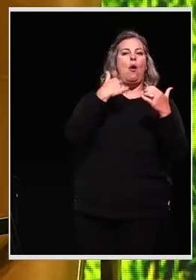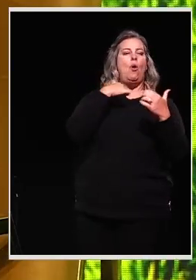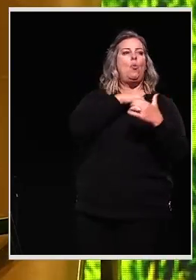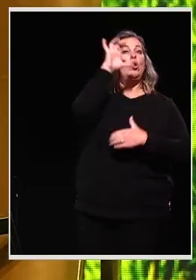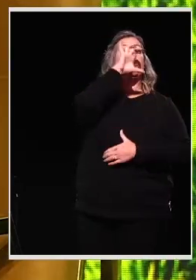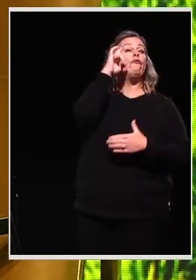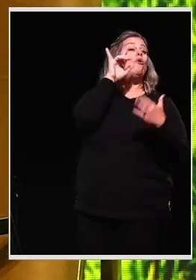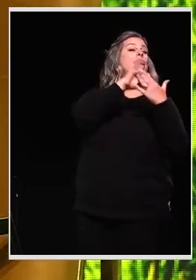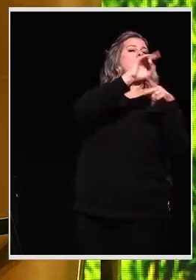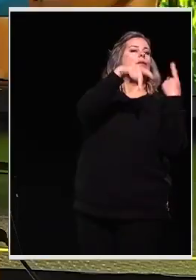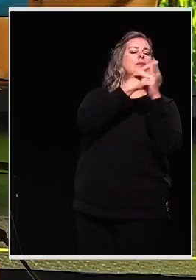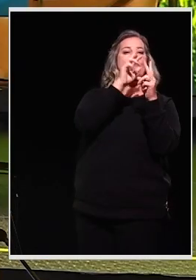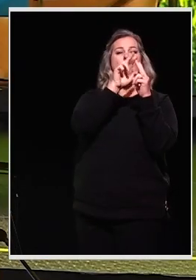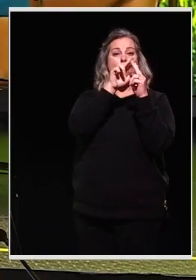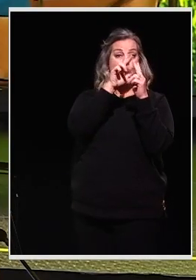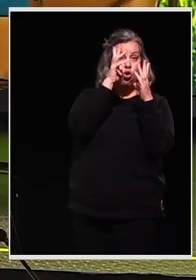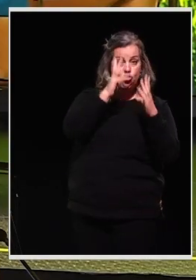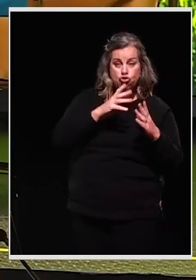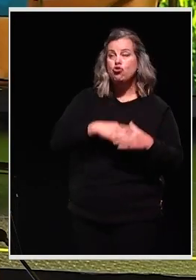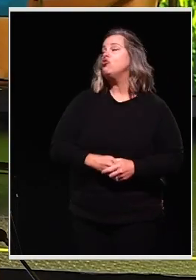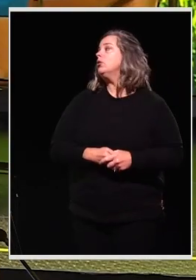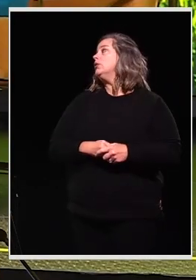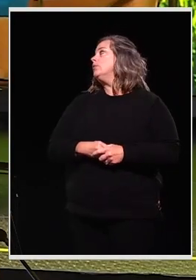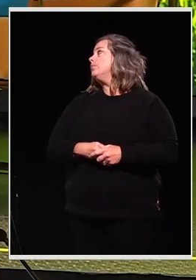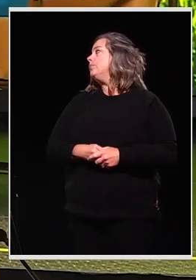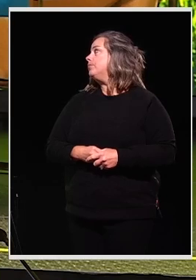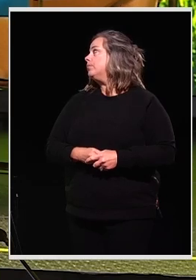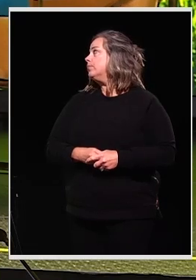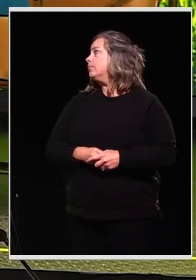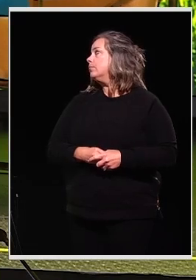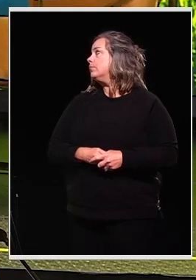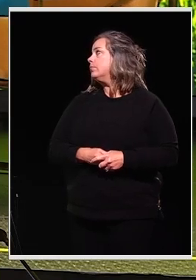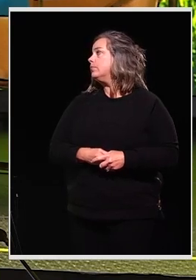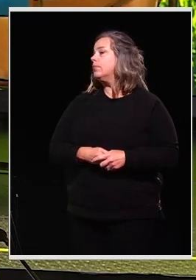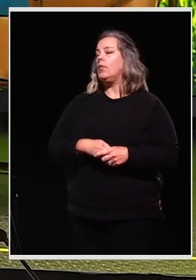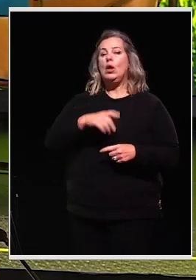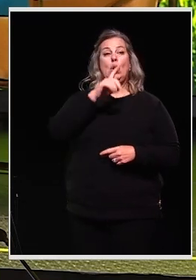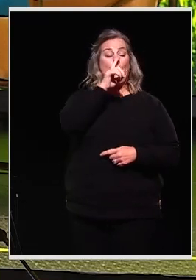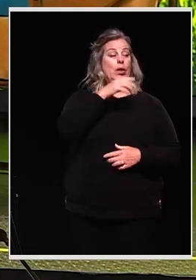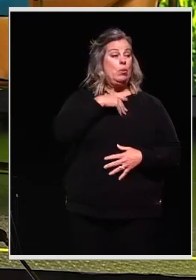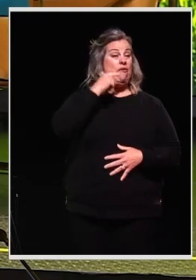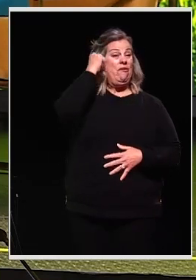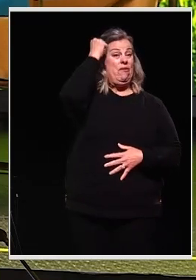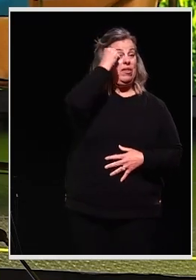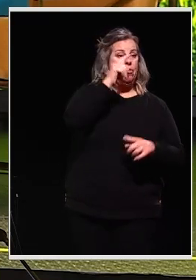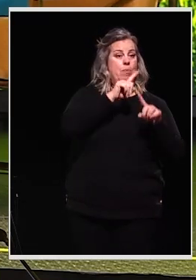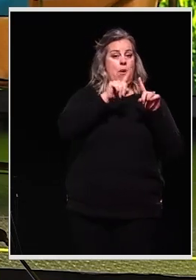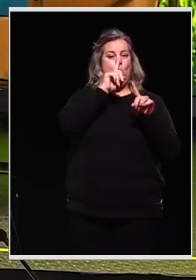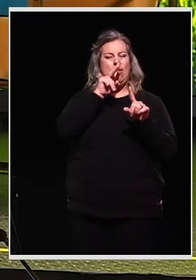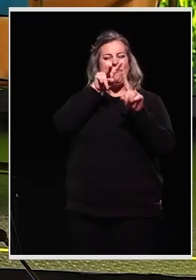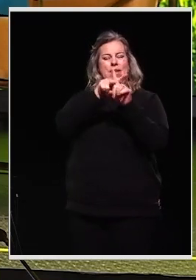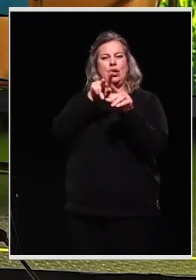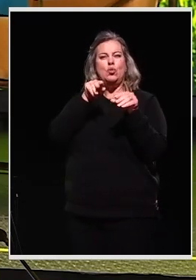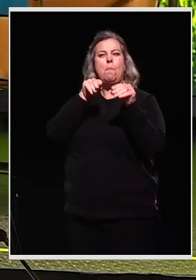as far as getting this out of the theoretical and into the marketplace and making a huge difference. So Dean, you want